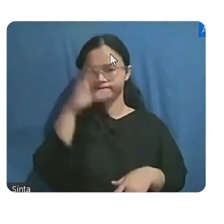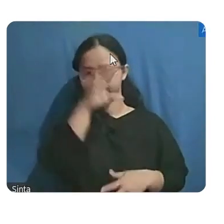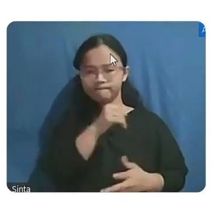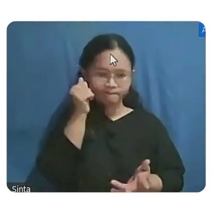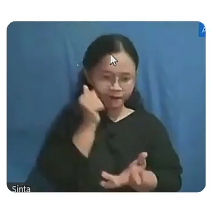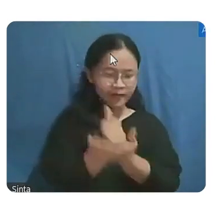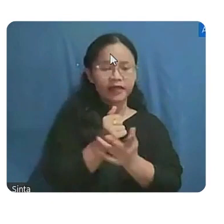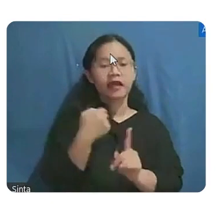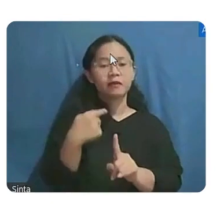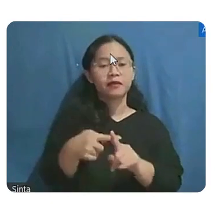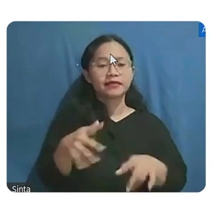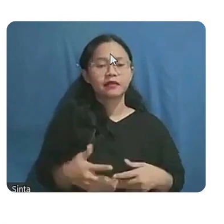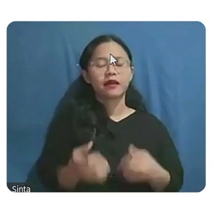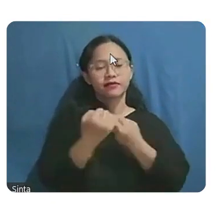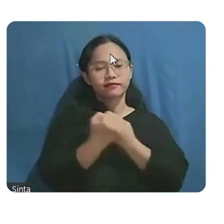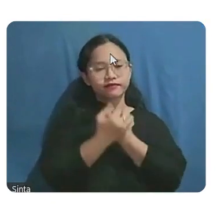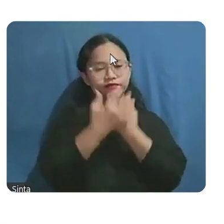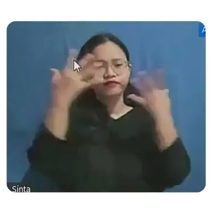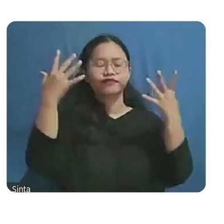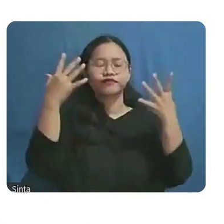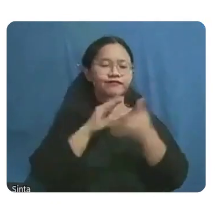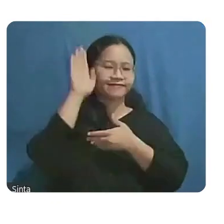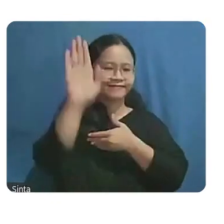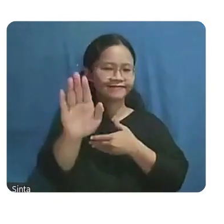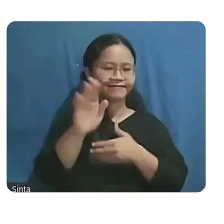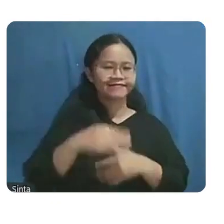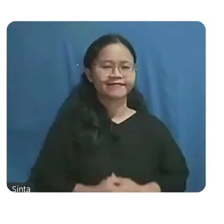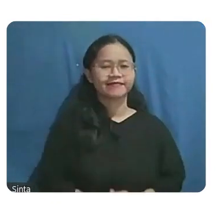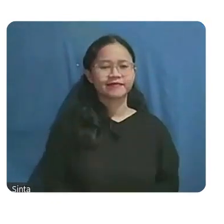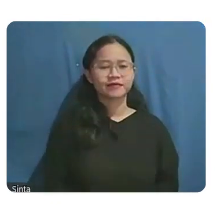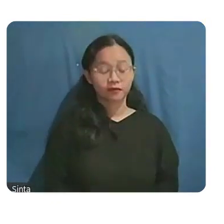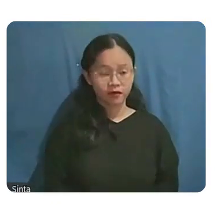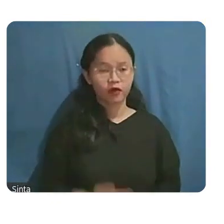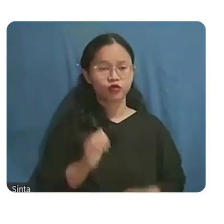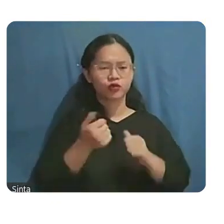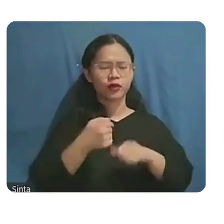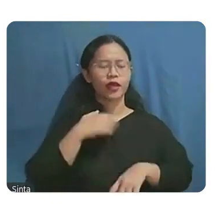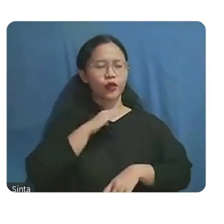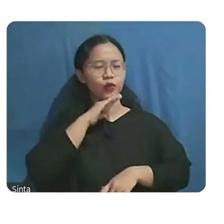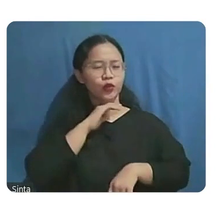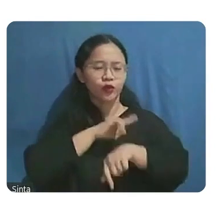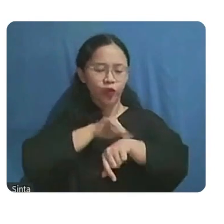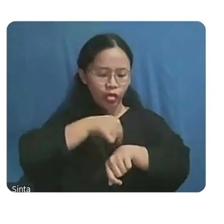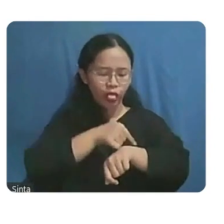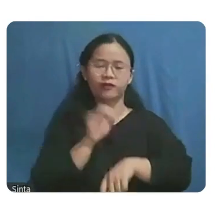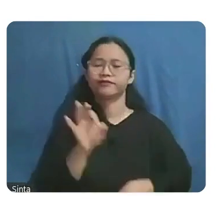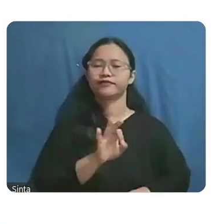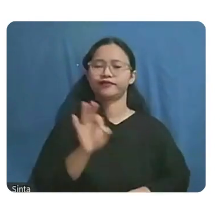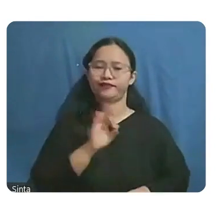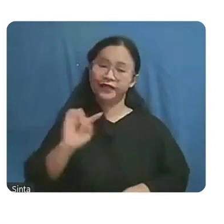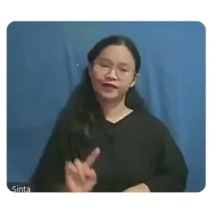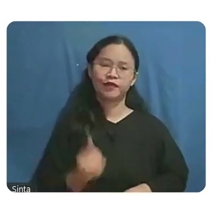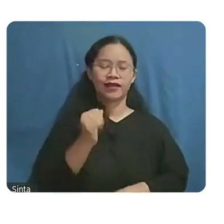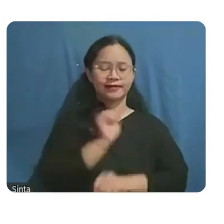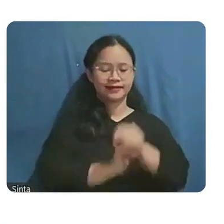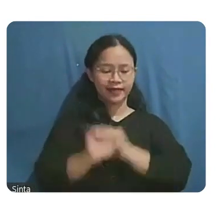let us start the seminar. We wish you a fruitful, enlightening, and meaningful discussion. Thank you very much.